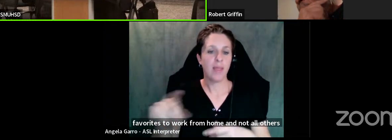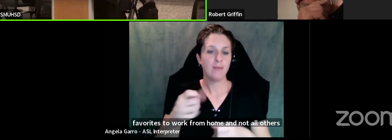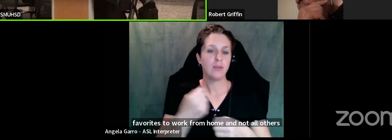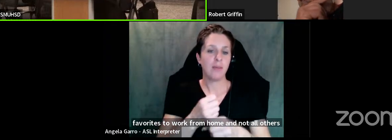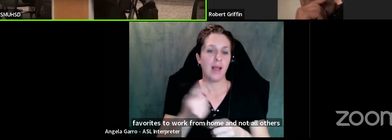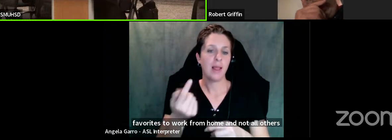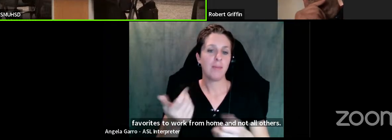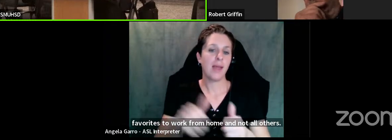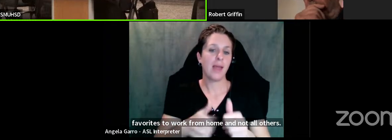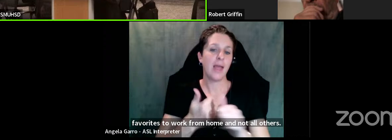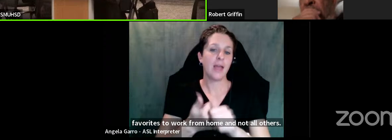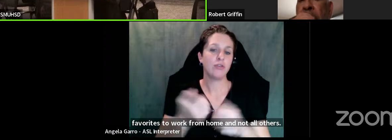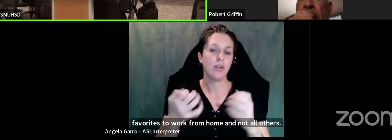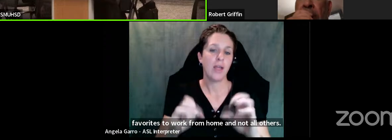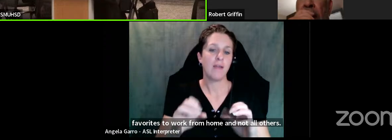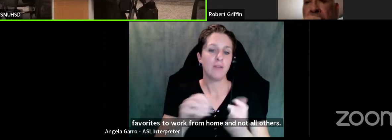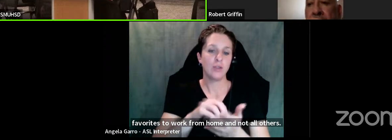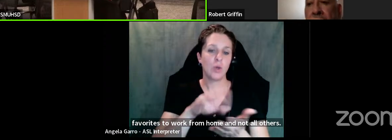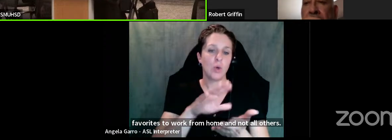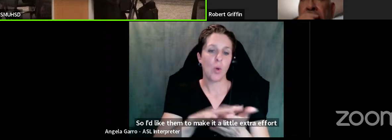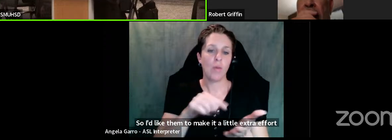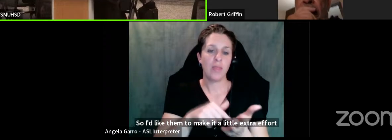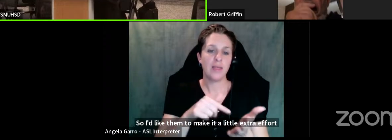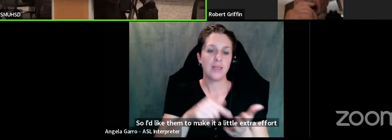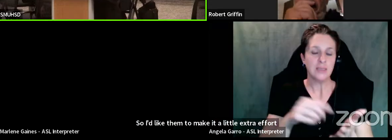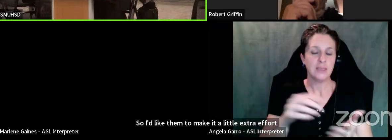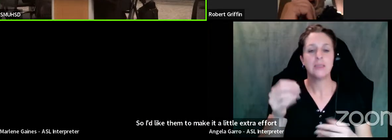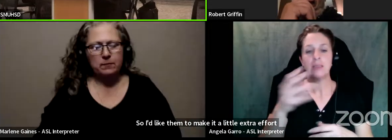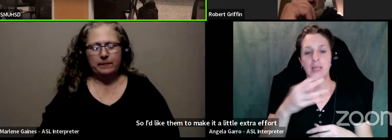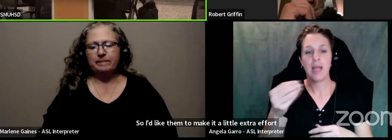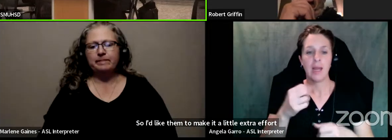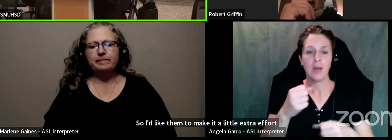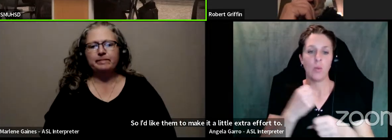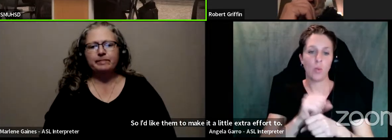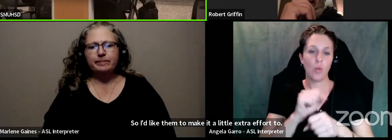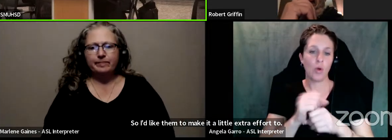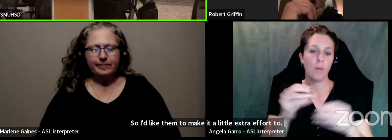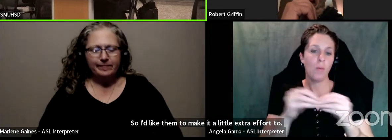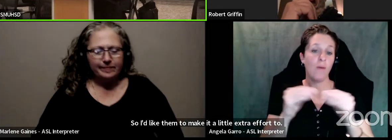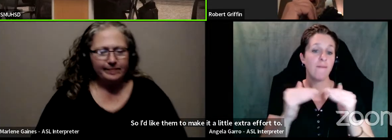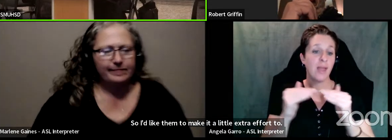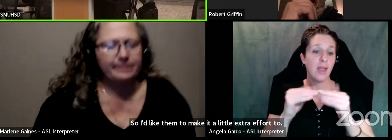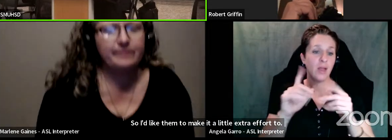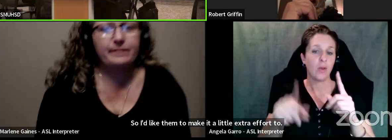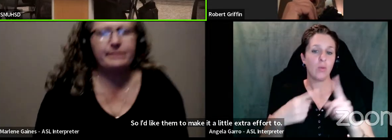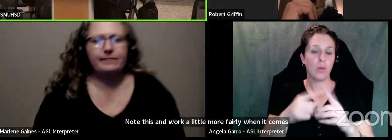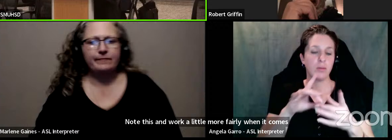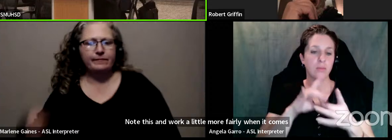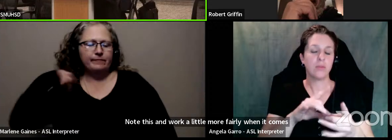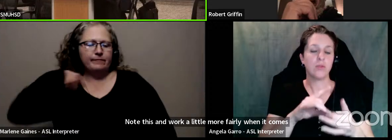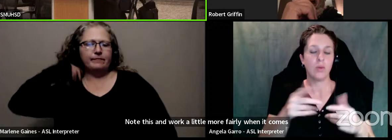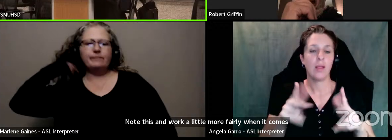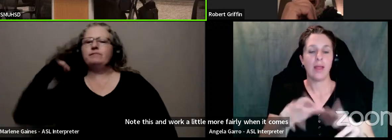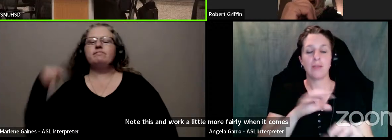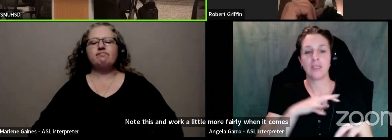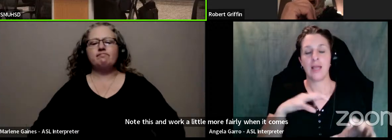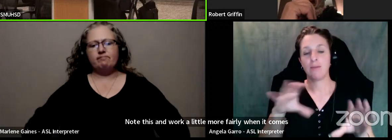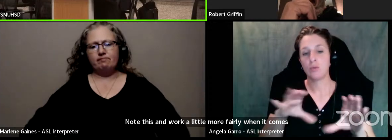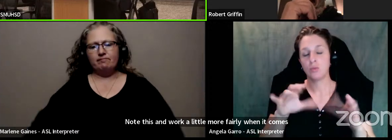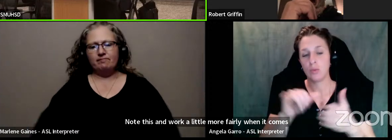effort to note this and work a little more fairly when it comes to allowing the staff to do that.